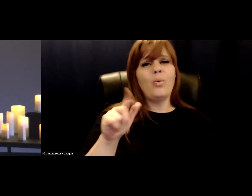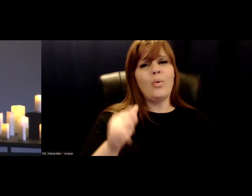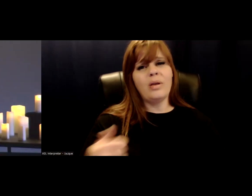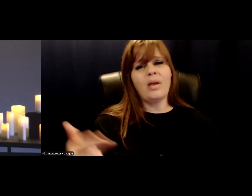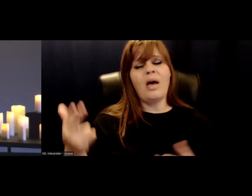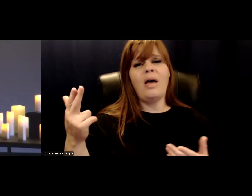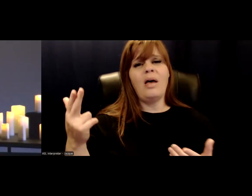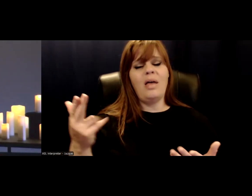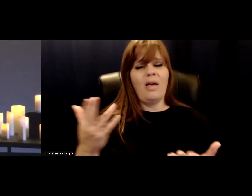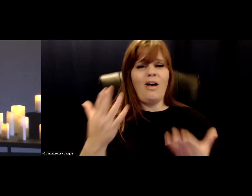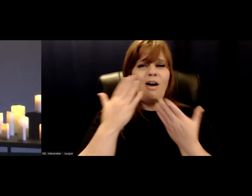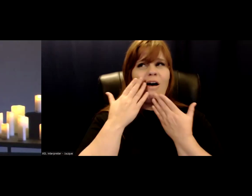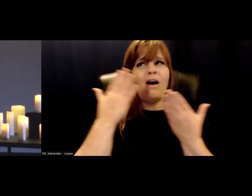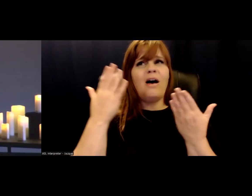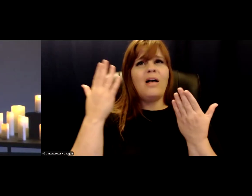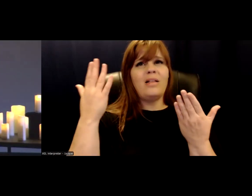Hallelujah.